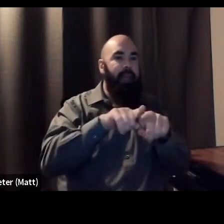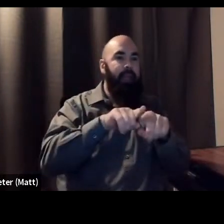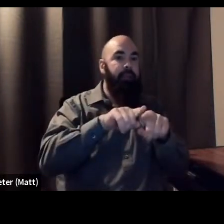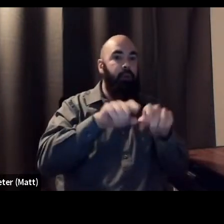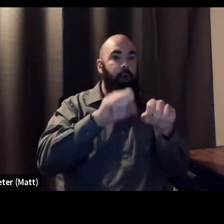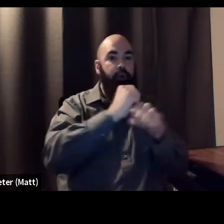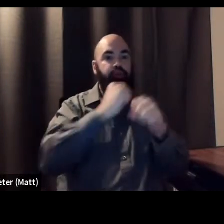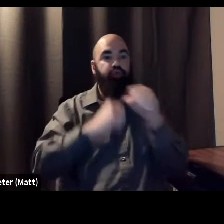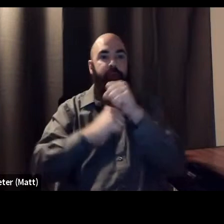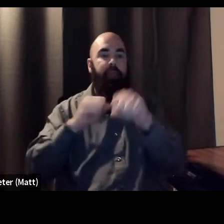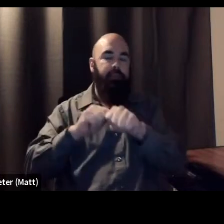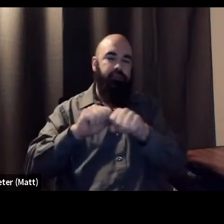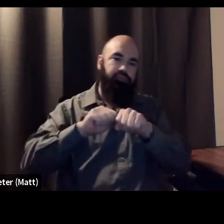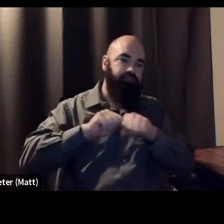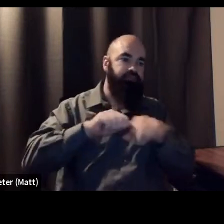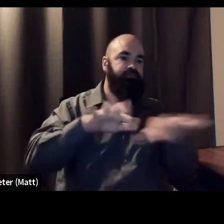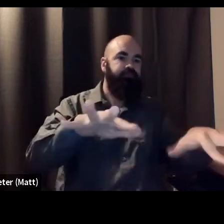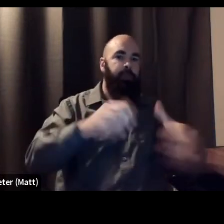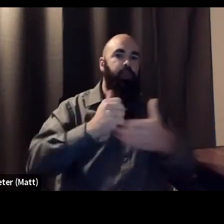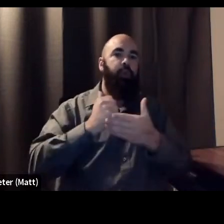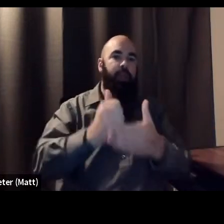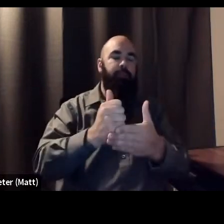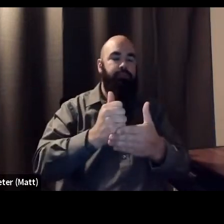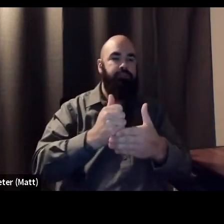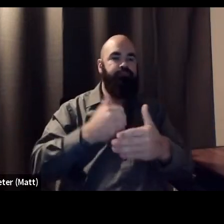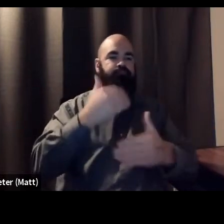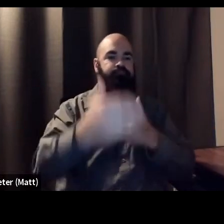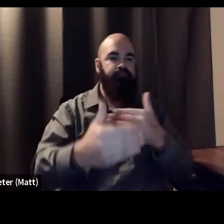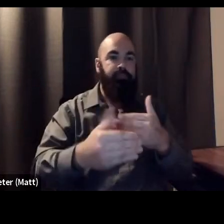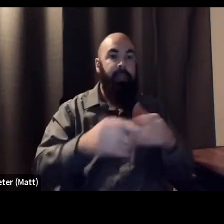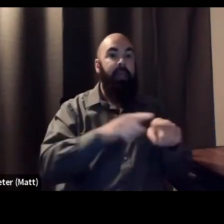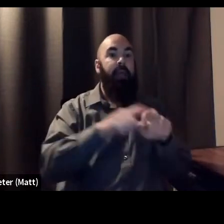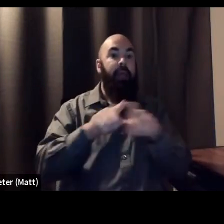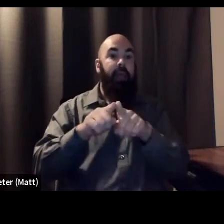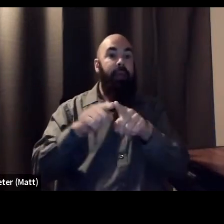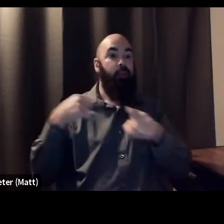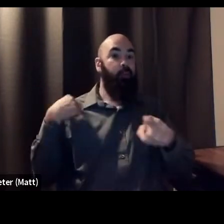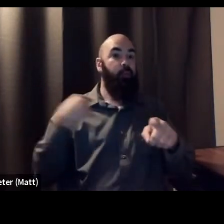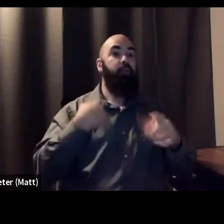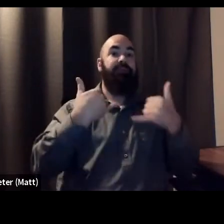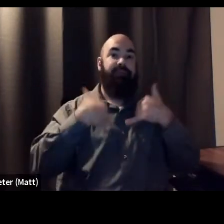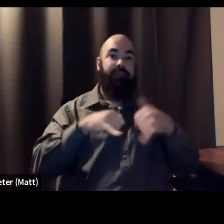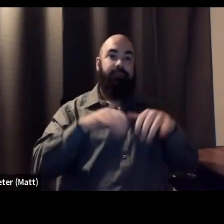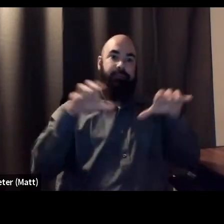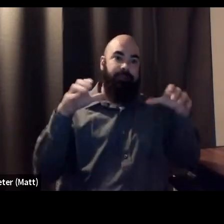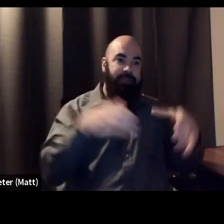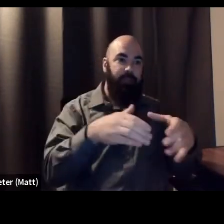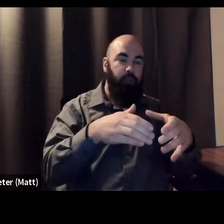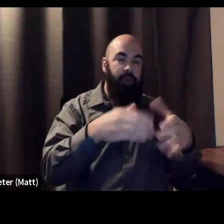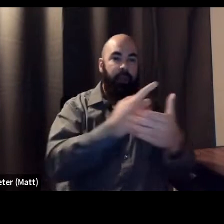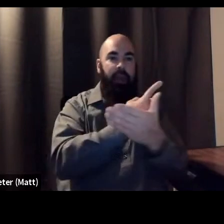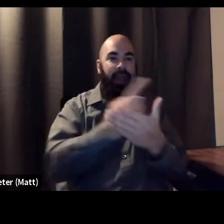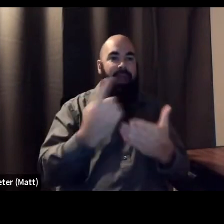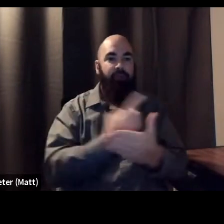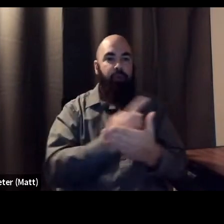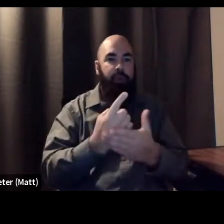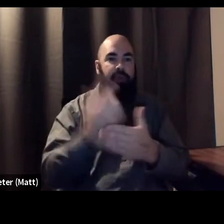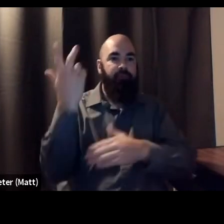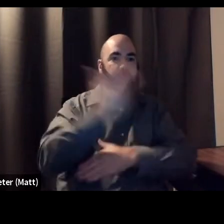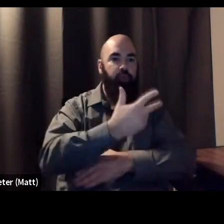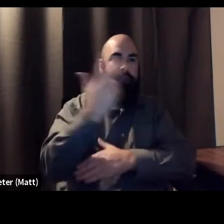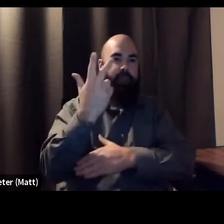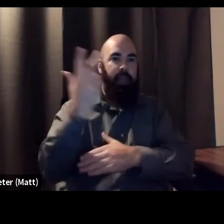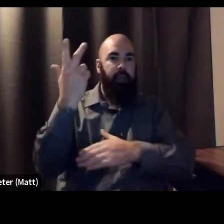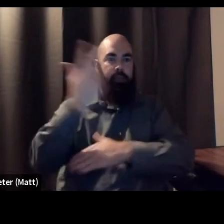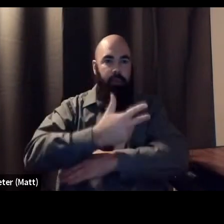region. The task force continues to meet 3 days per week since last March. Each step of the way, they